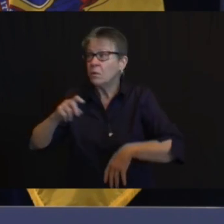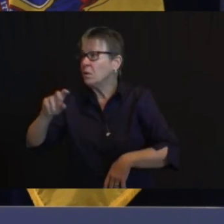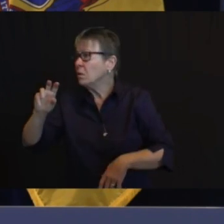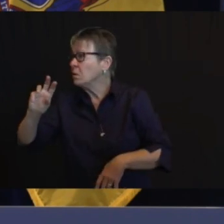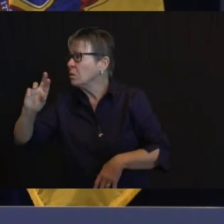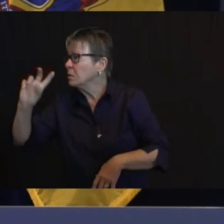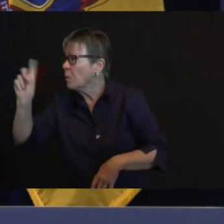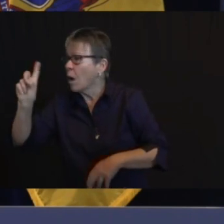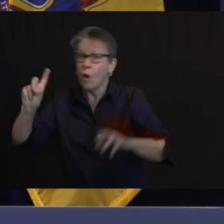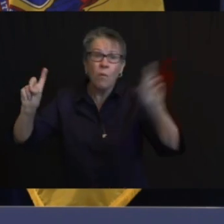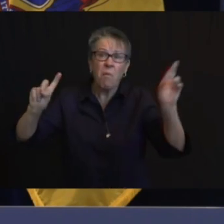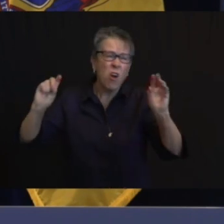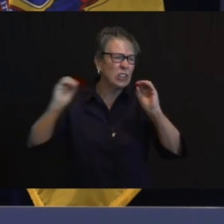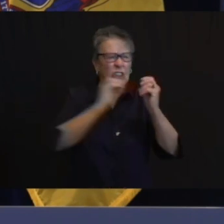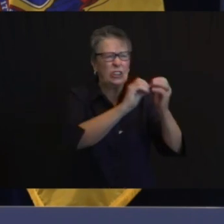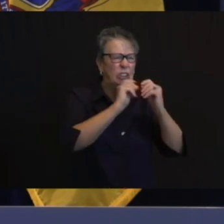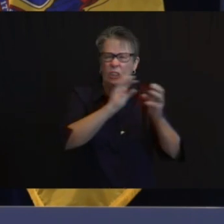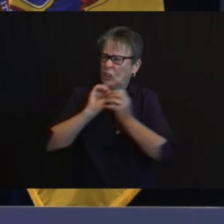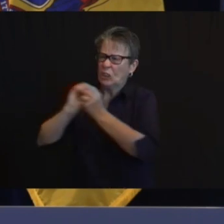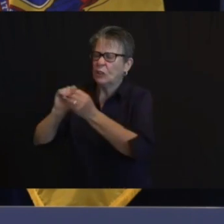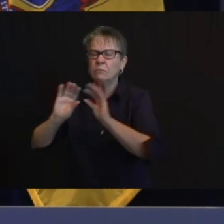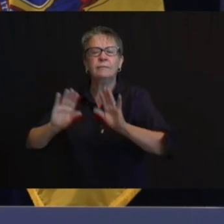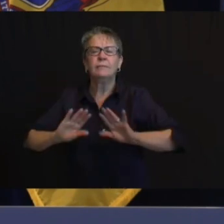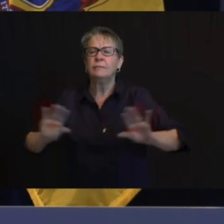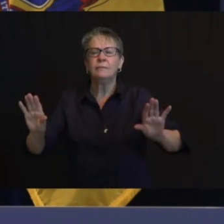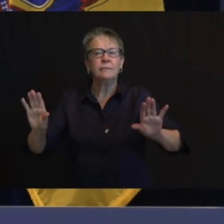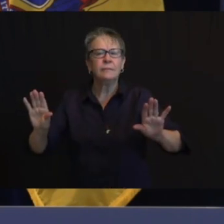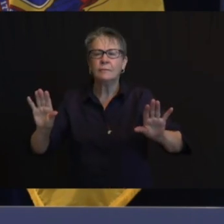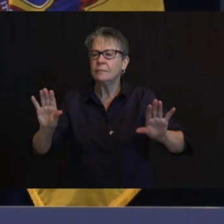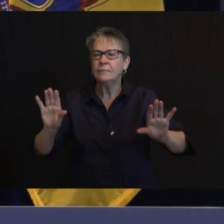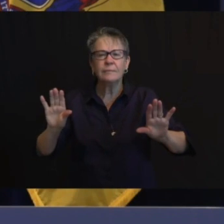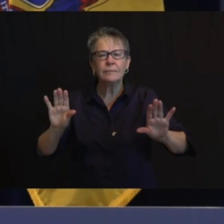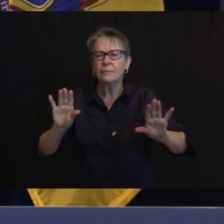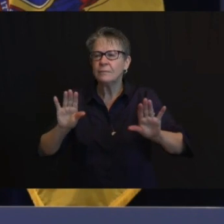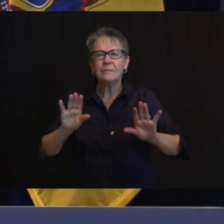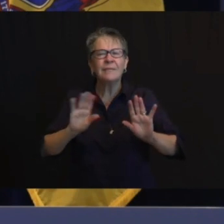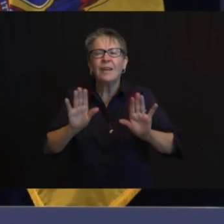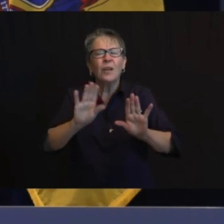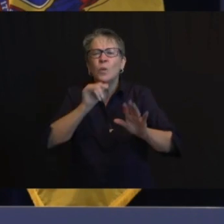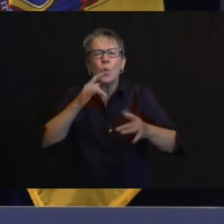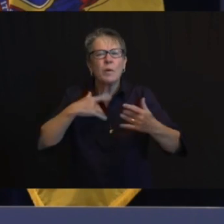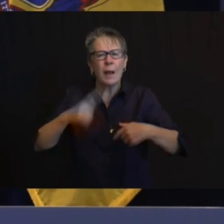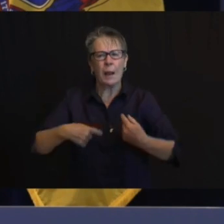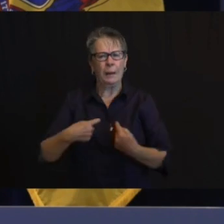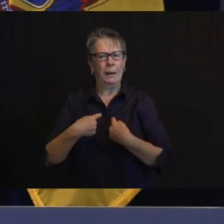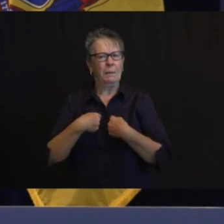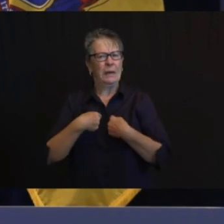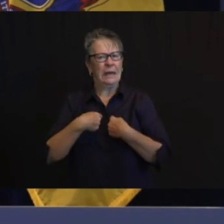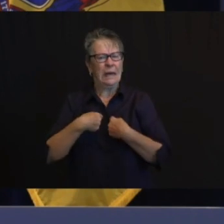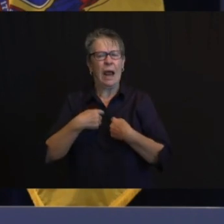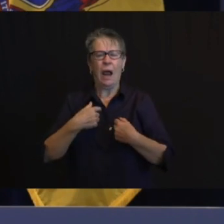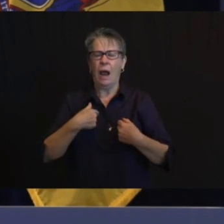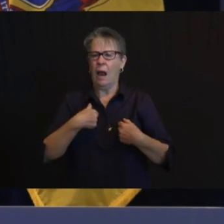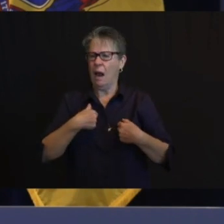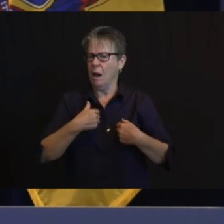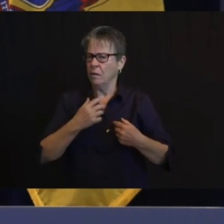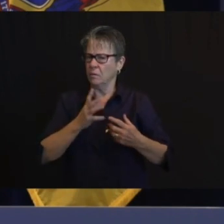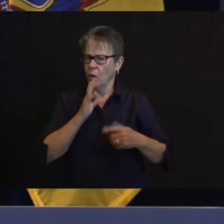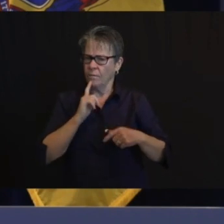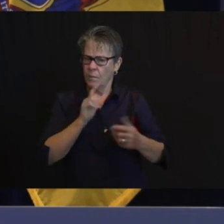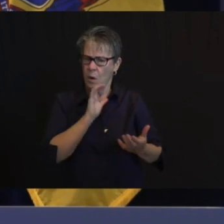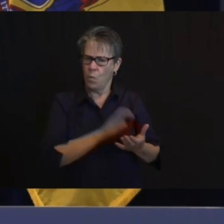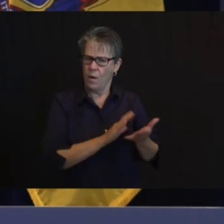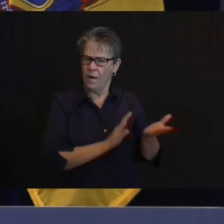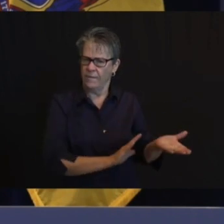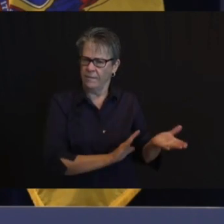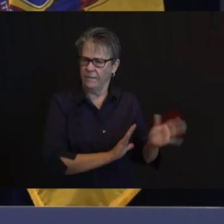Again, I'm a big guy. I'm not worried about me. I think I could speak for my wife, but the collective reality right now, this